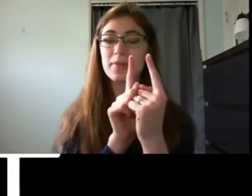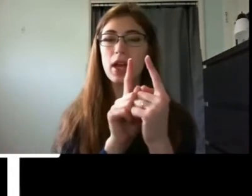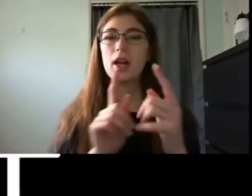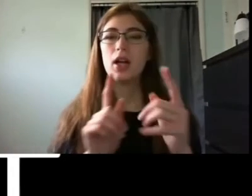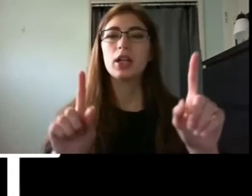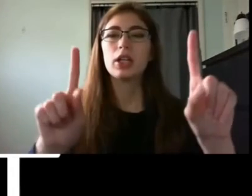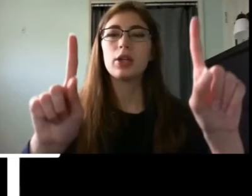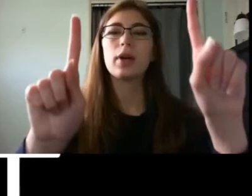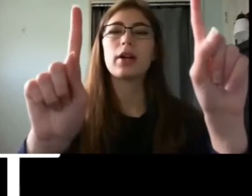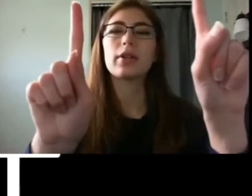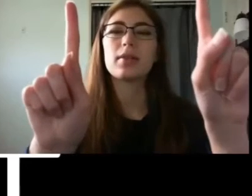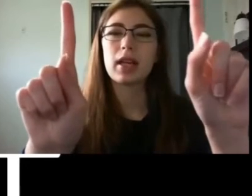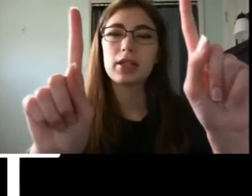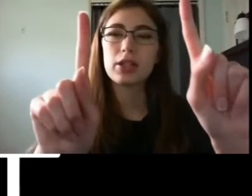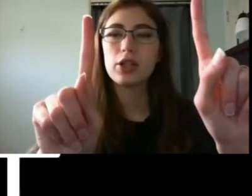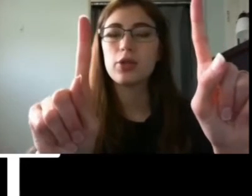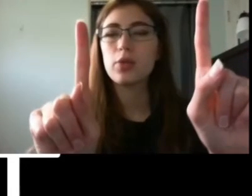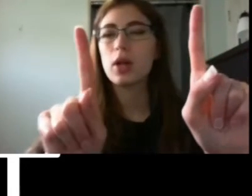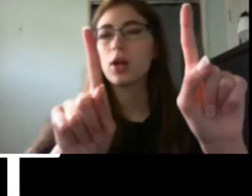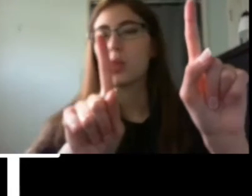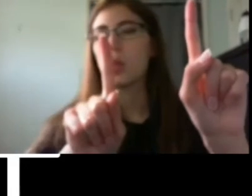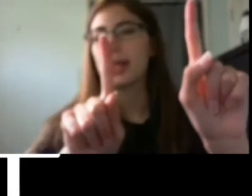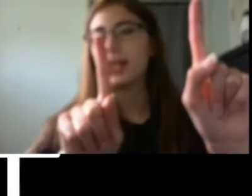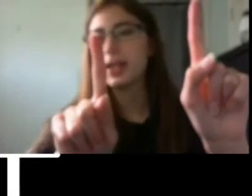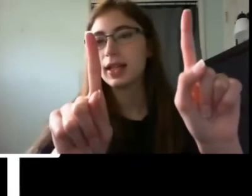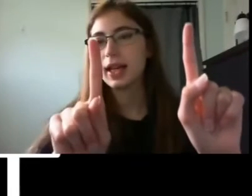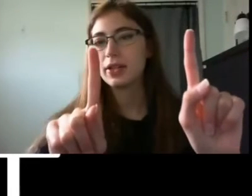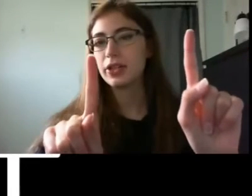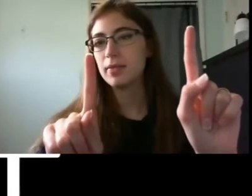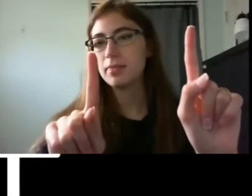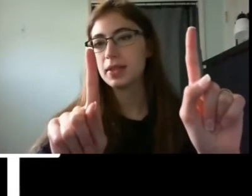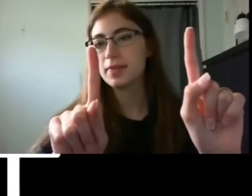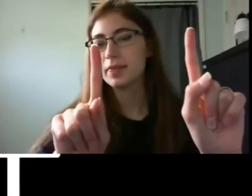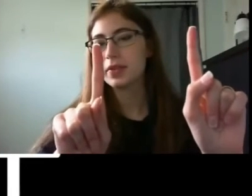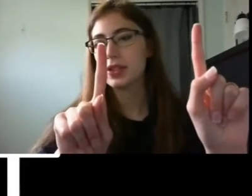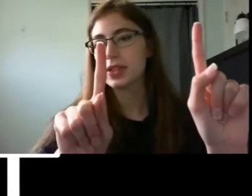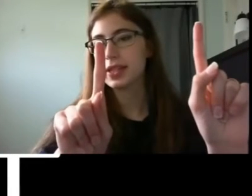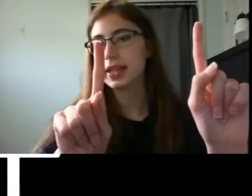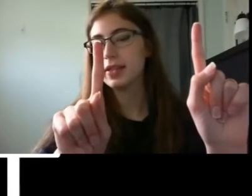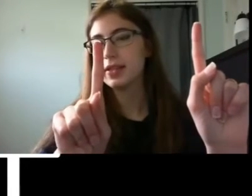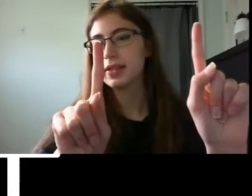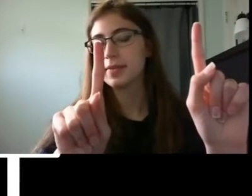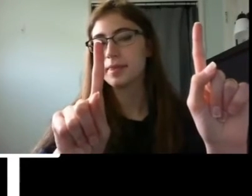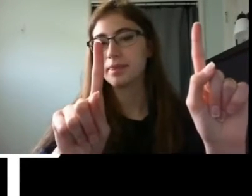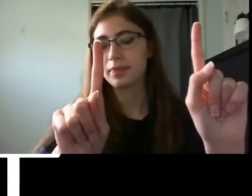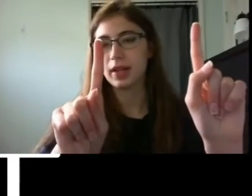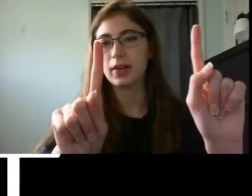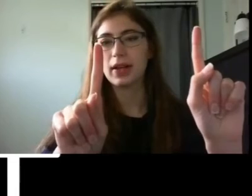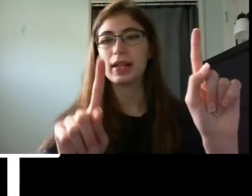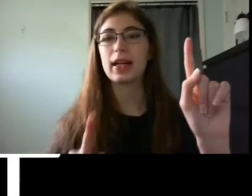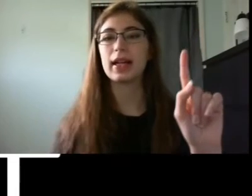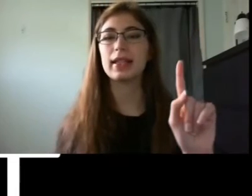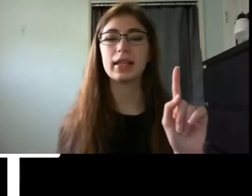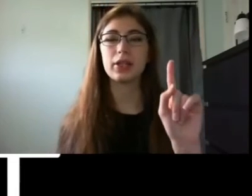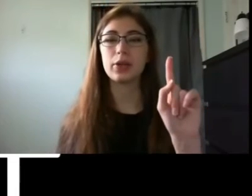Meet. You are going to make 2 1 hand shapes, just like this.